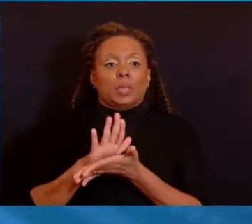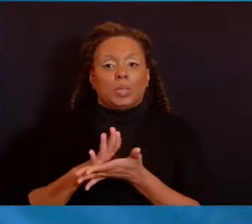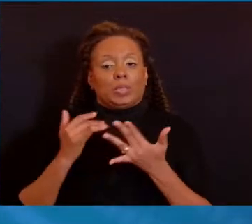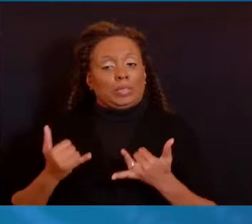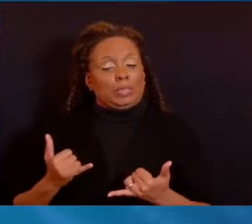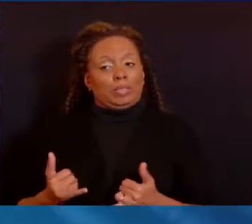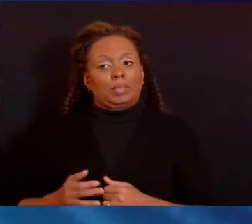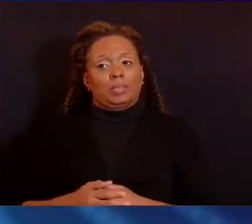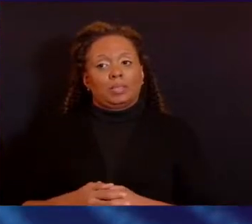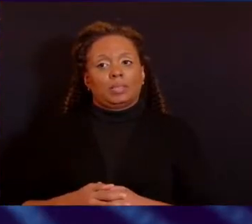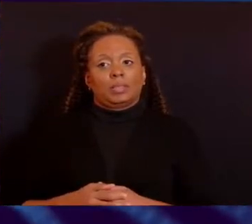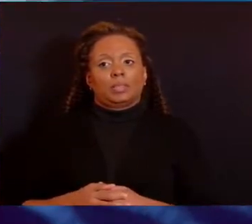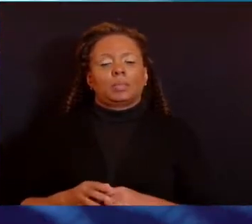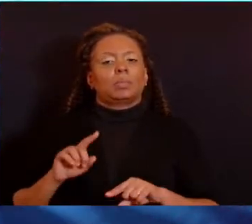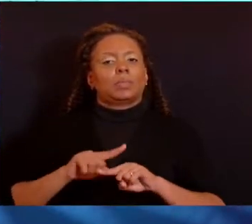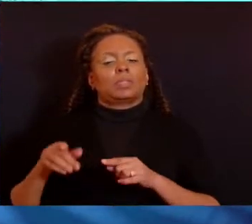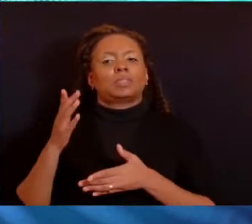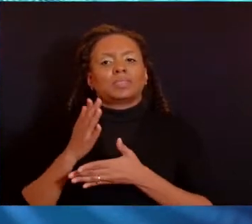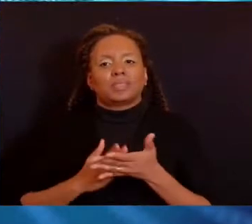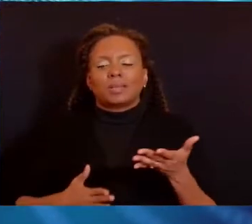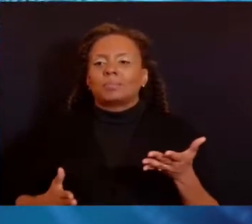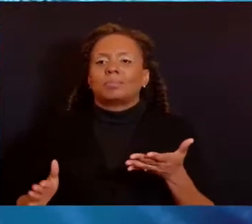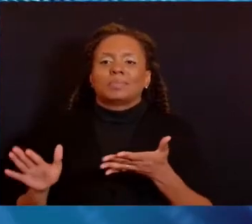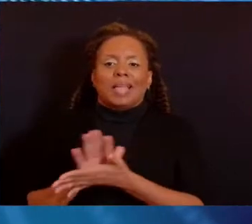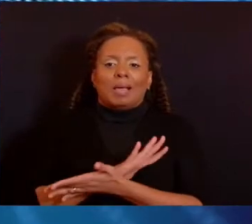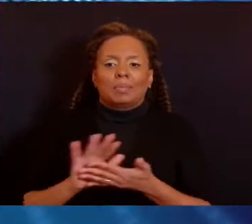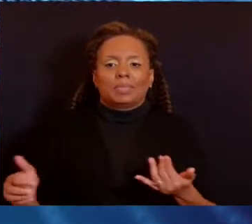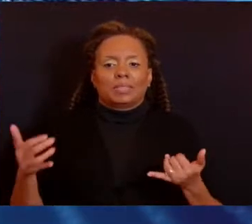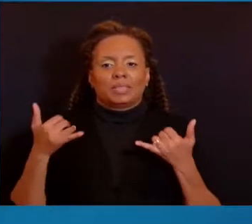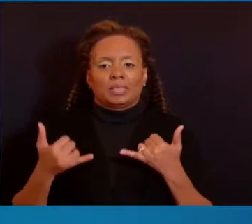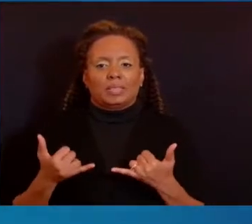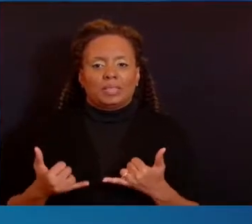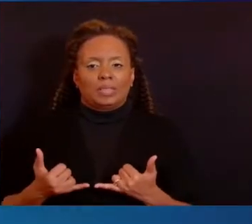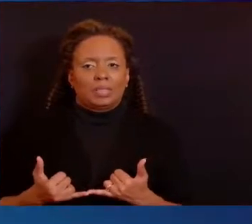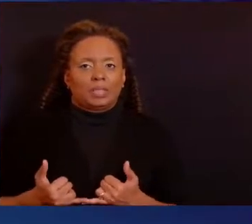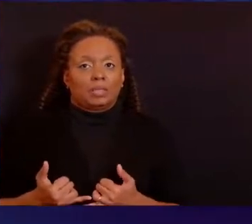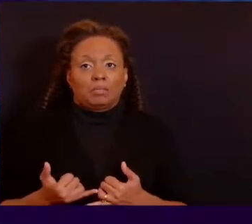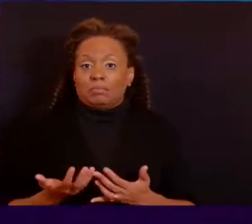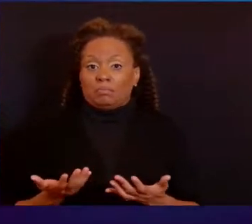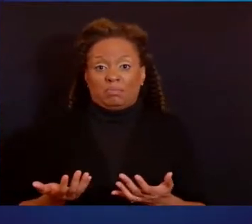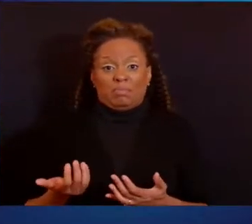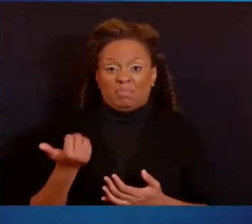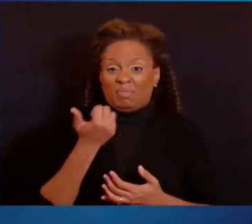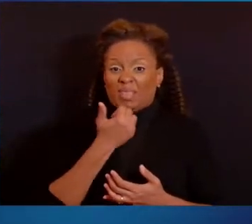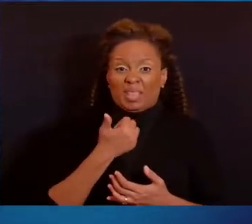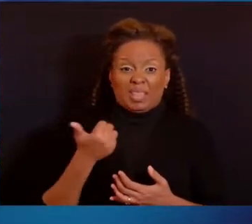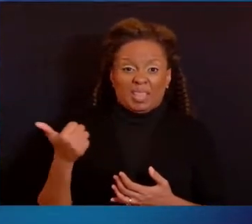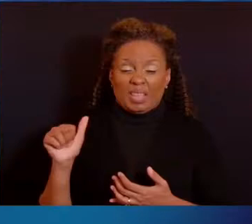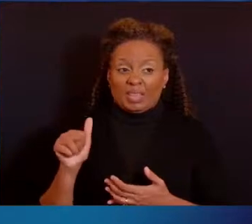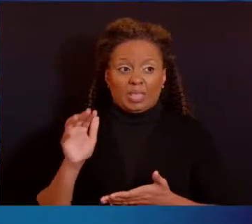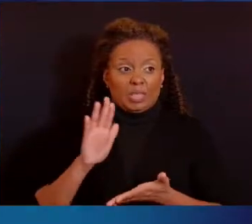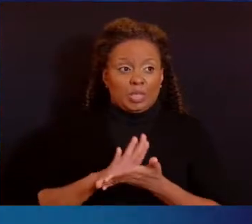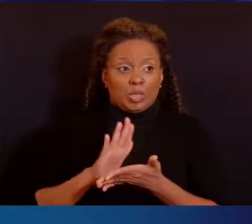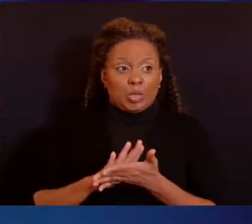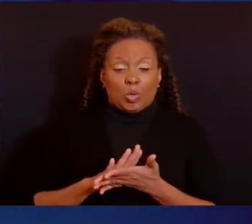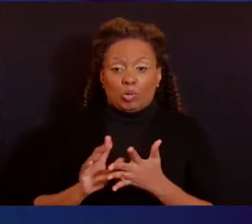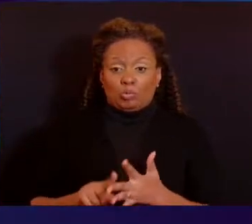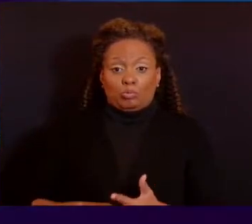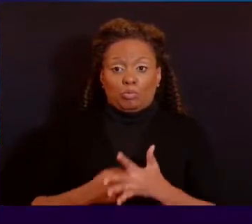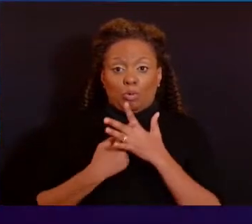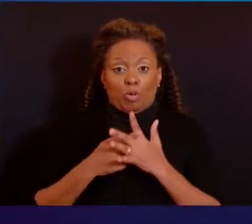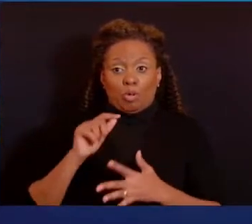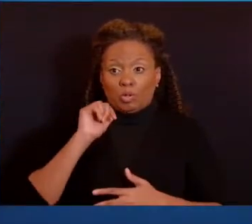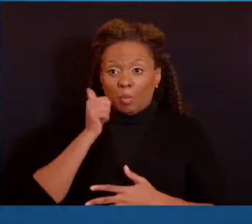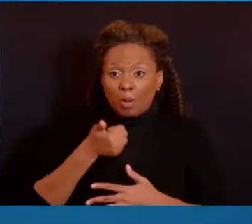But given the scope of the damage that we've seen today, how likely is any in-person school tomorrow? Are we likely to see a resumption of